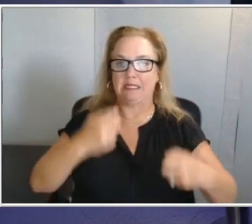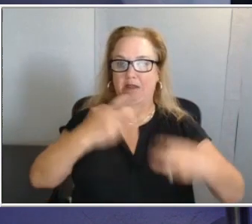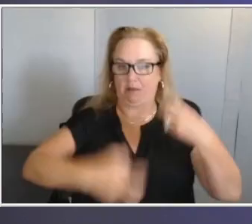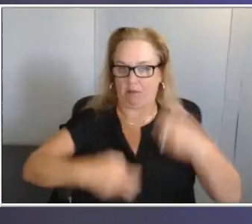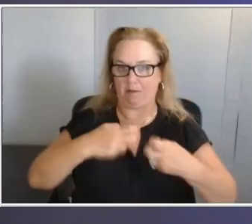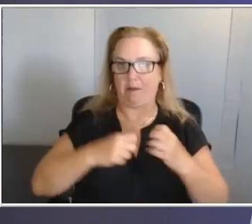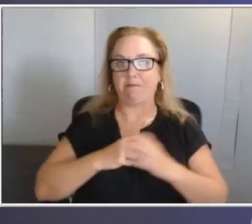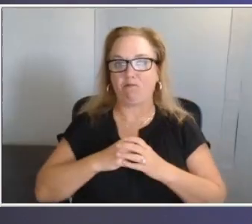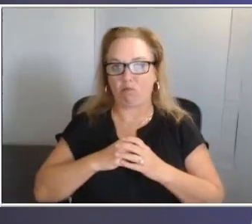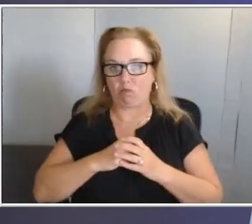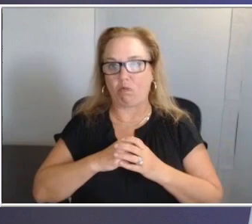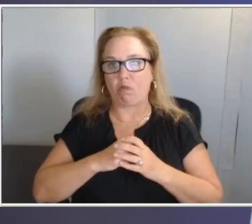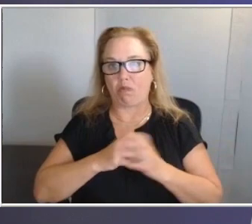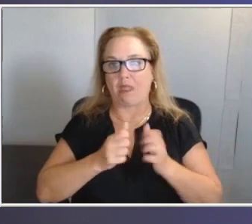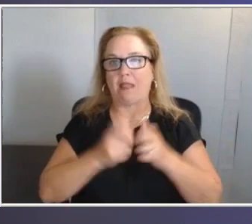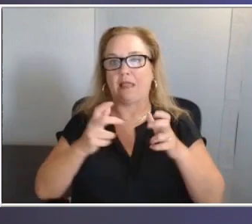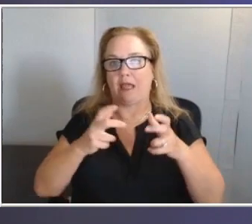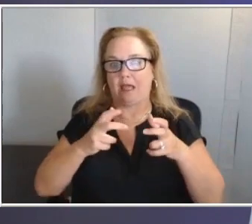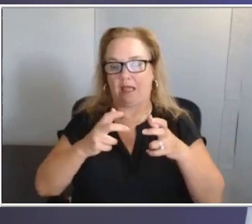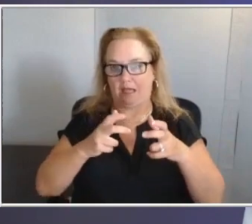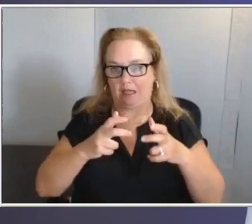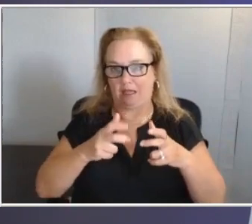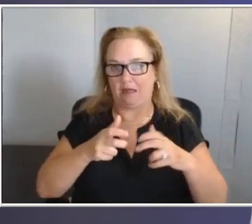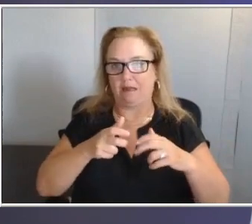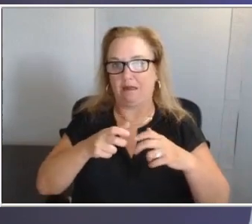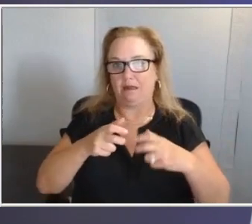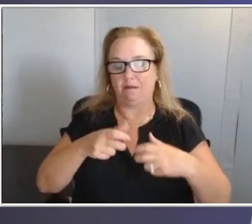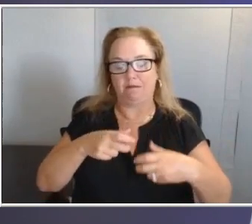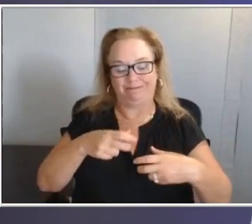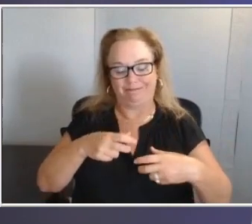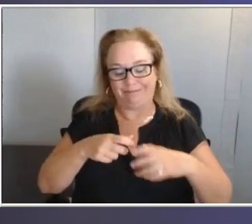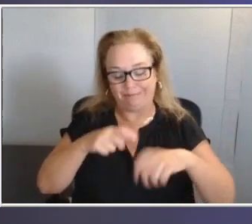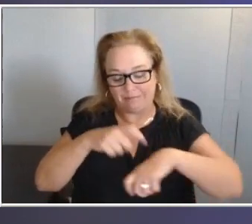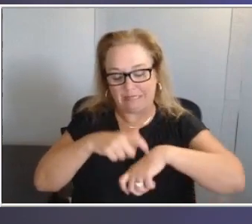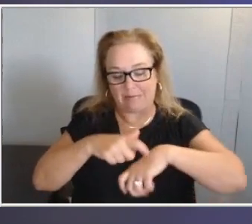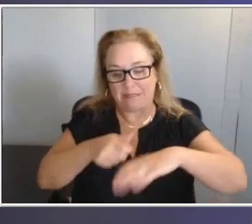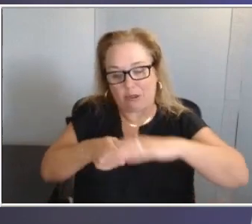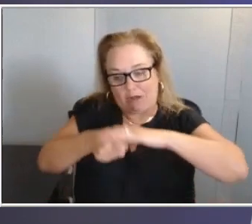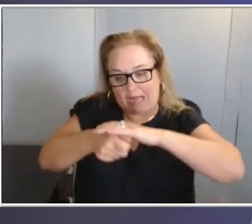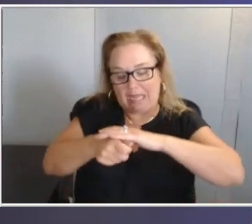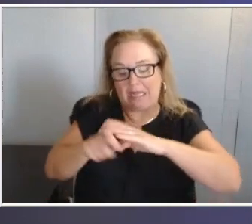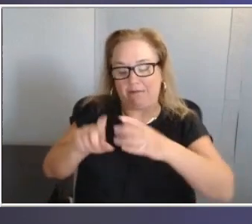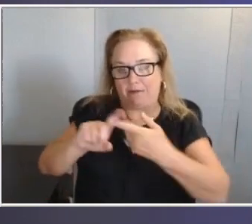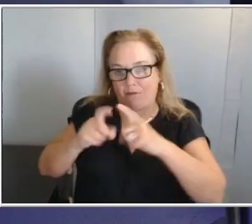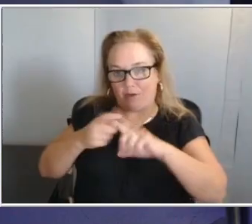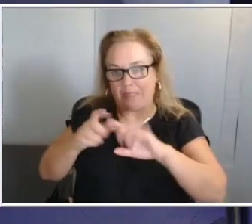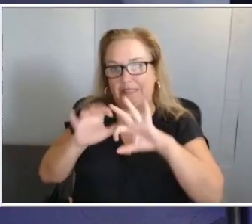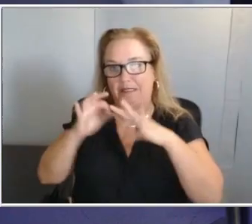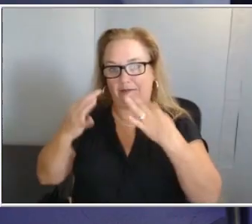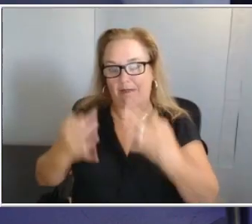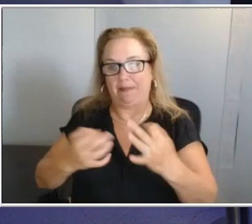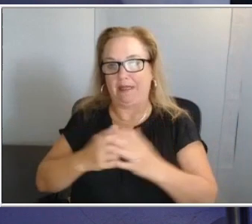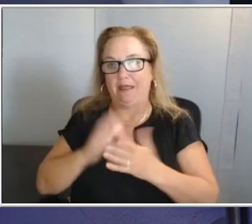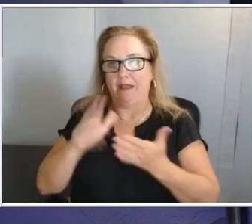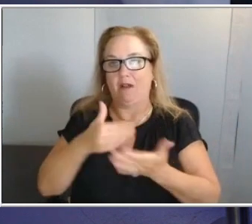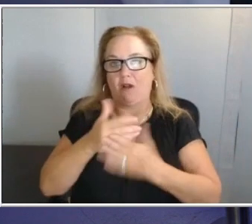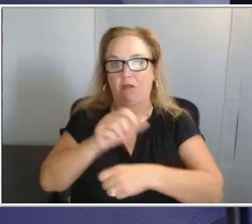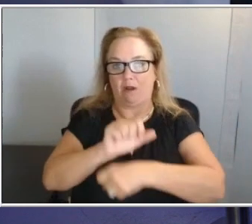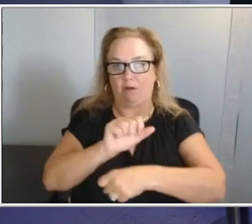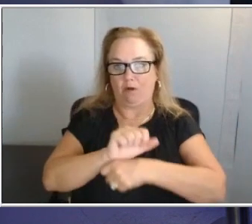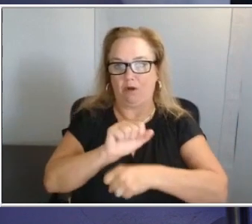lot of time trying to hide it, in their clothes or from their friends and family. And having gone through all that work to lose the weight